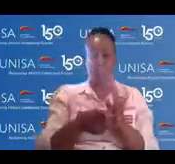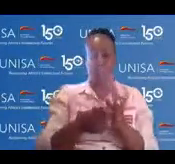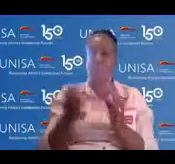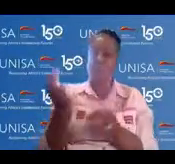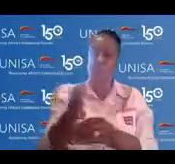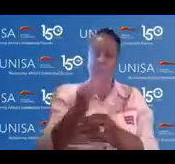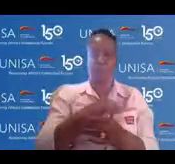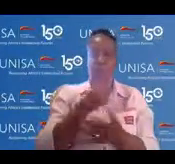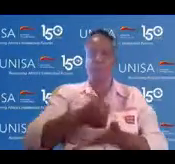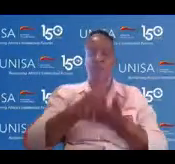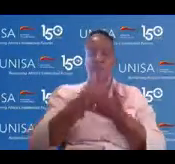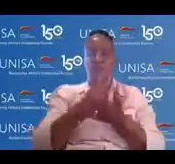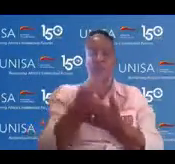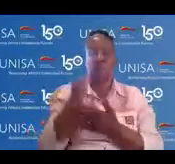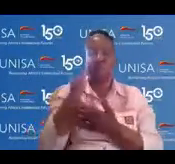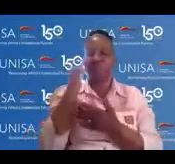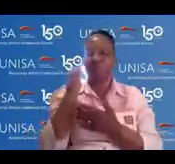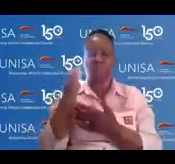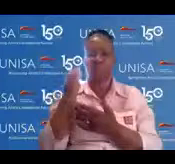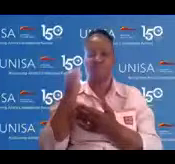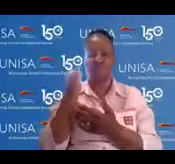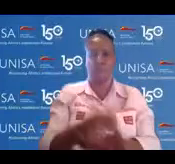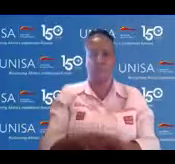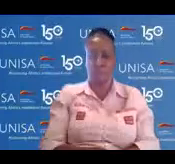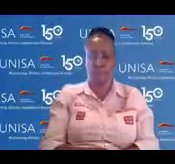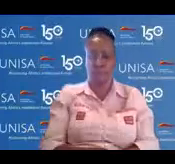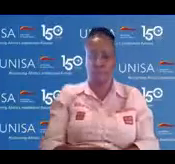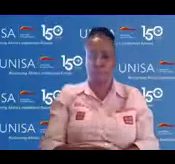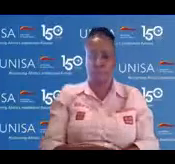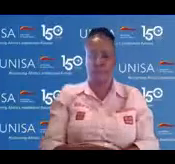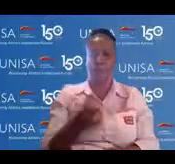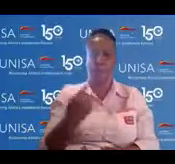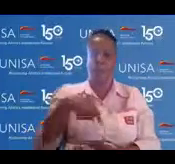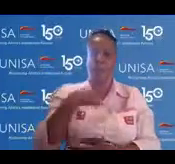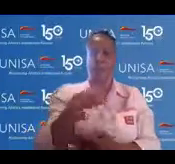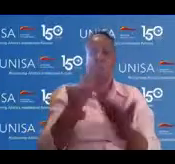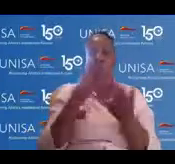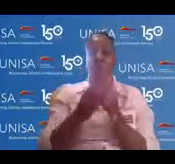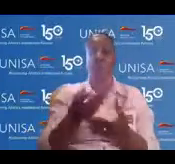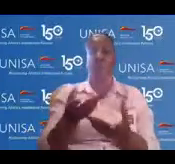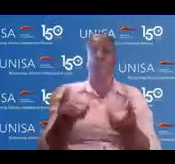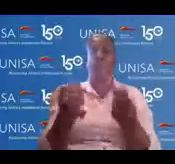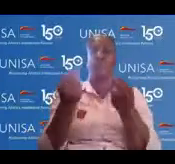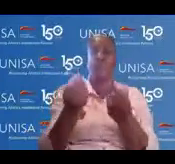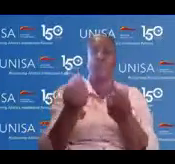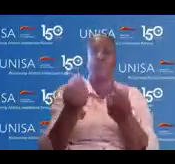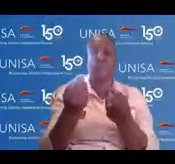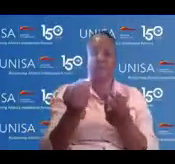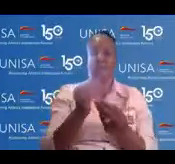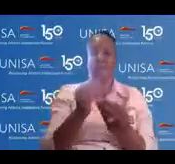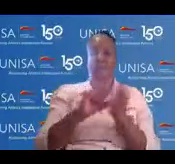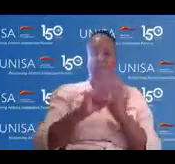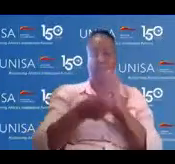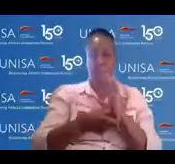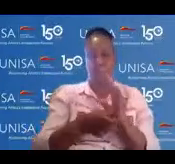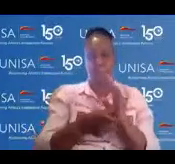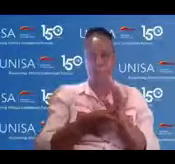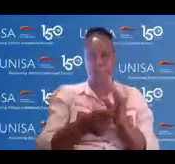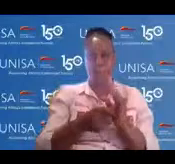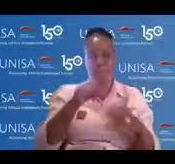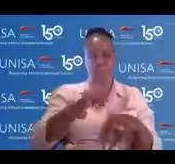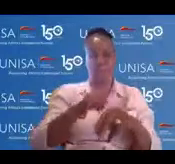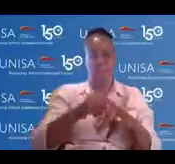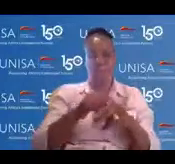shy. And for our students who acquire disabilities during their studies, please come forward so that we can